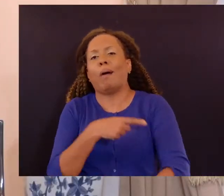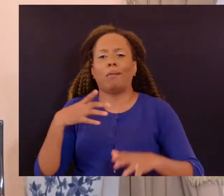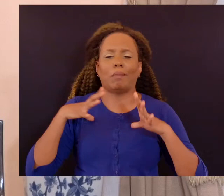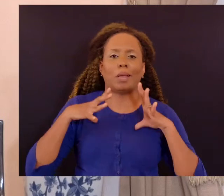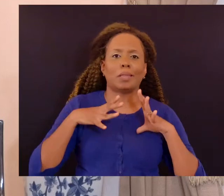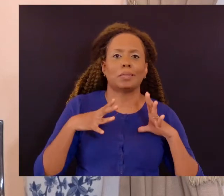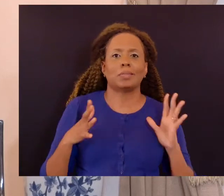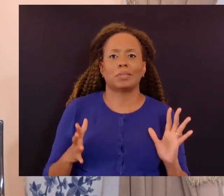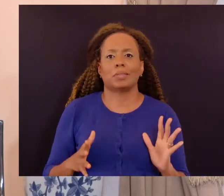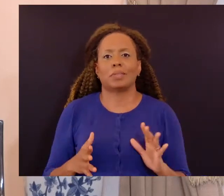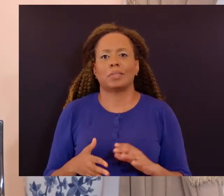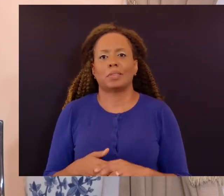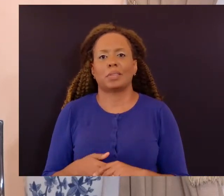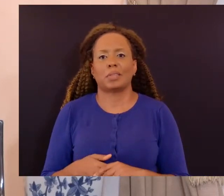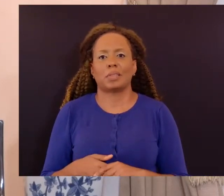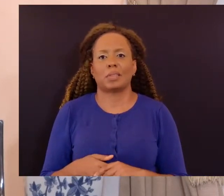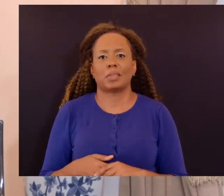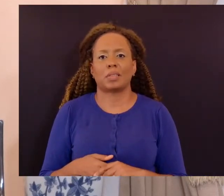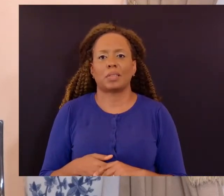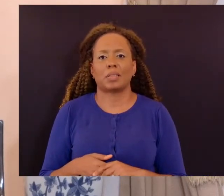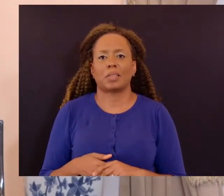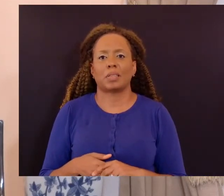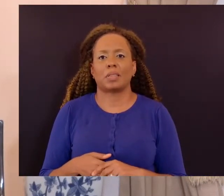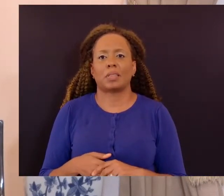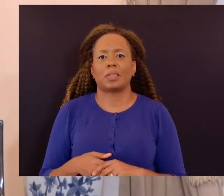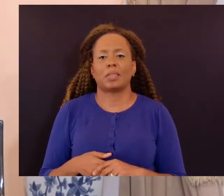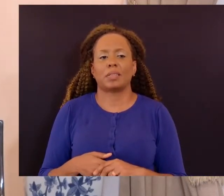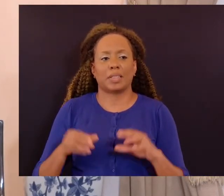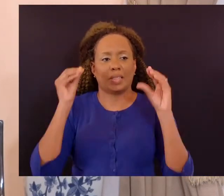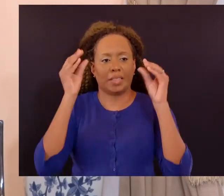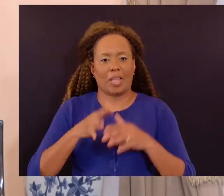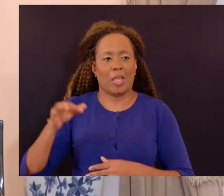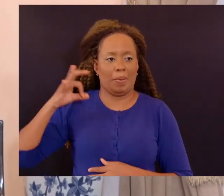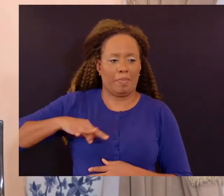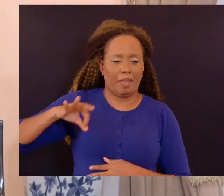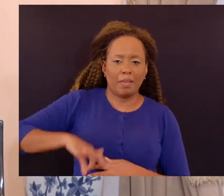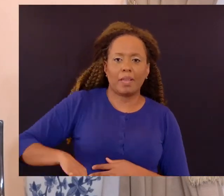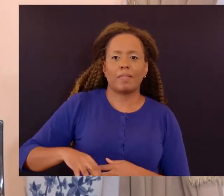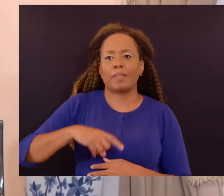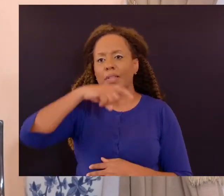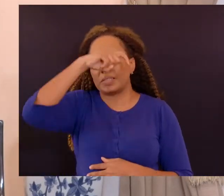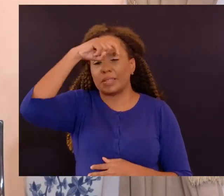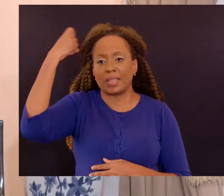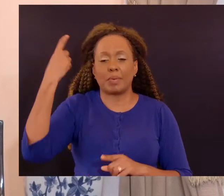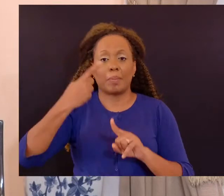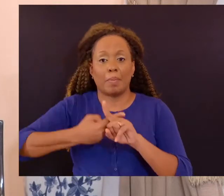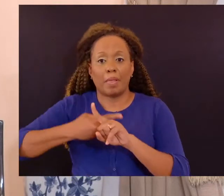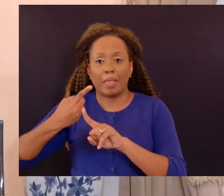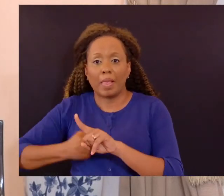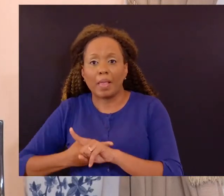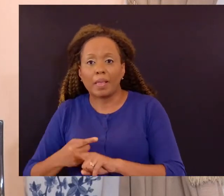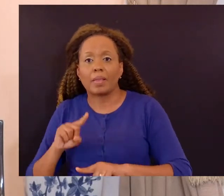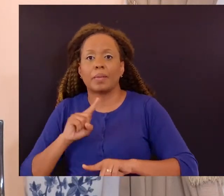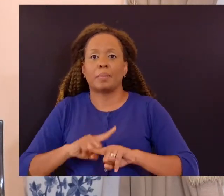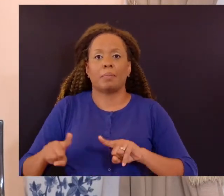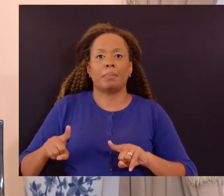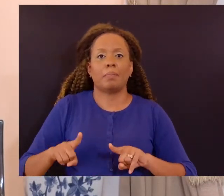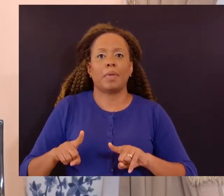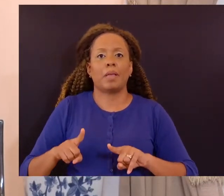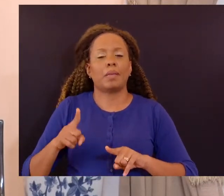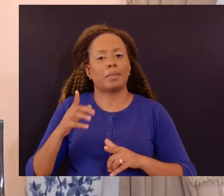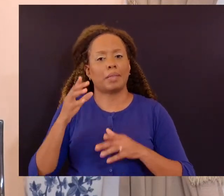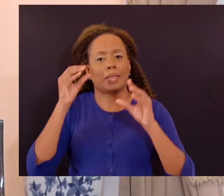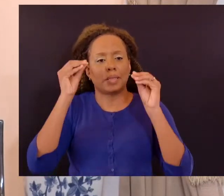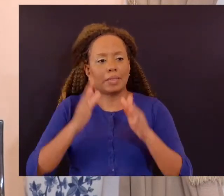benefited from having the long summer months, and I think they also recognize, especially the ones that prepare students for exams like Common